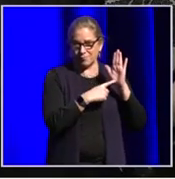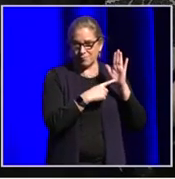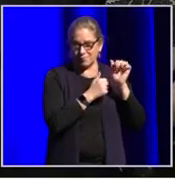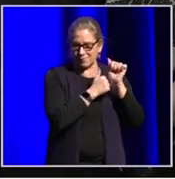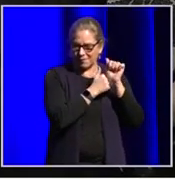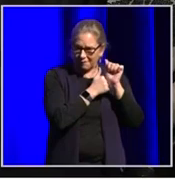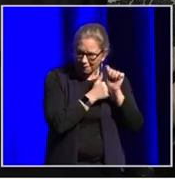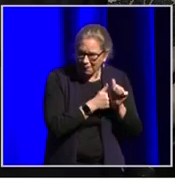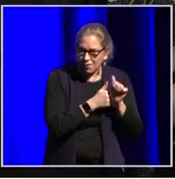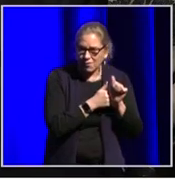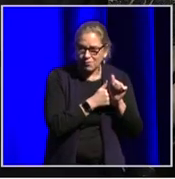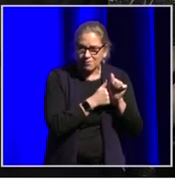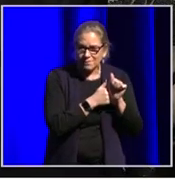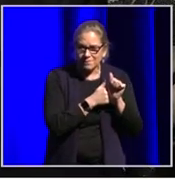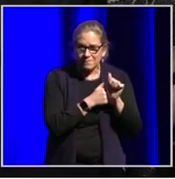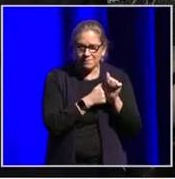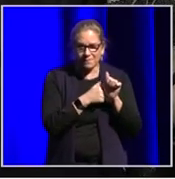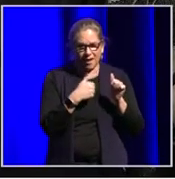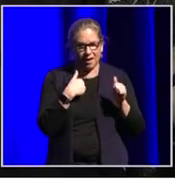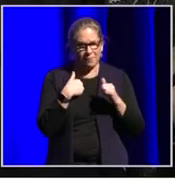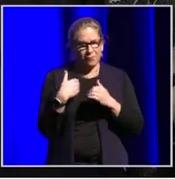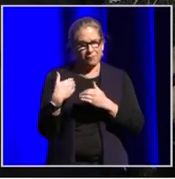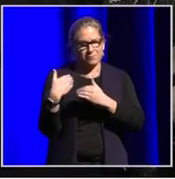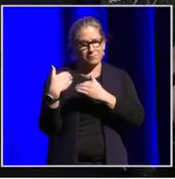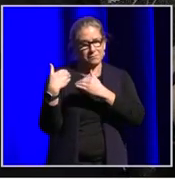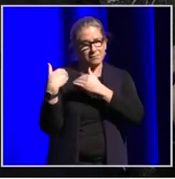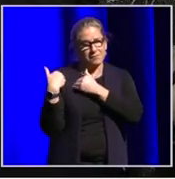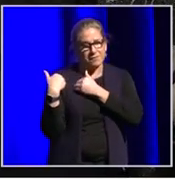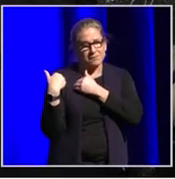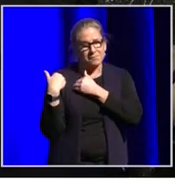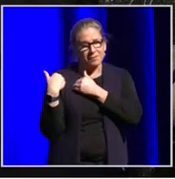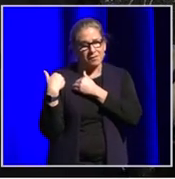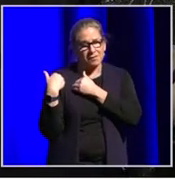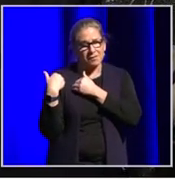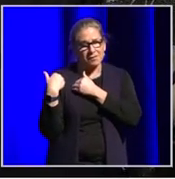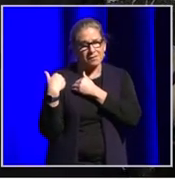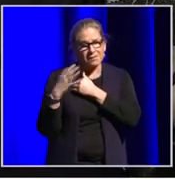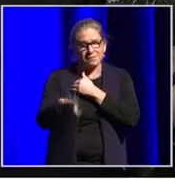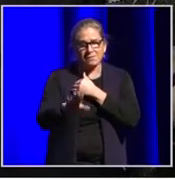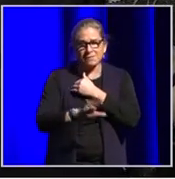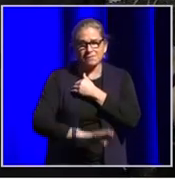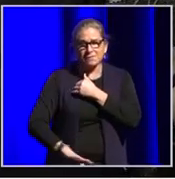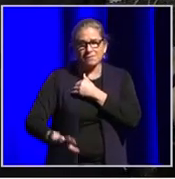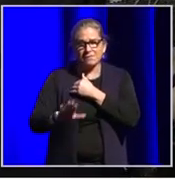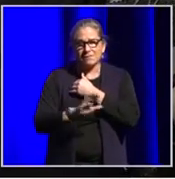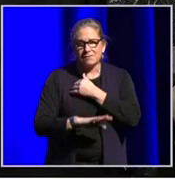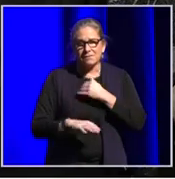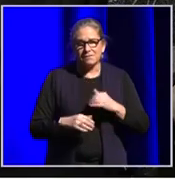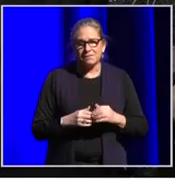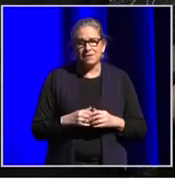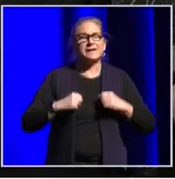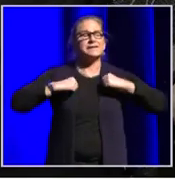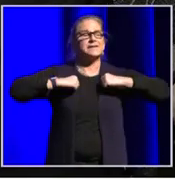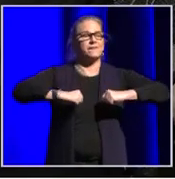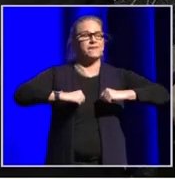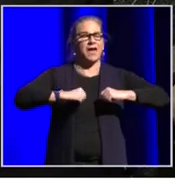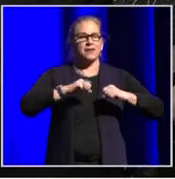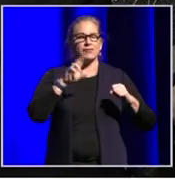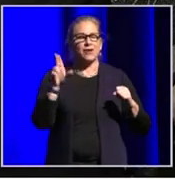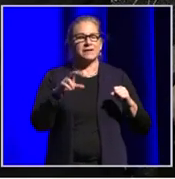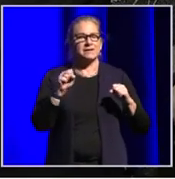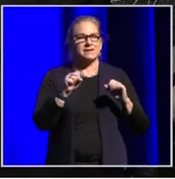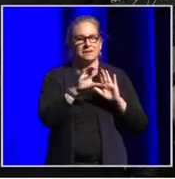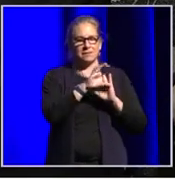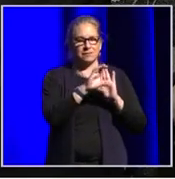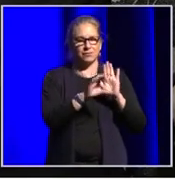will defend the Constitution of the United States of America. And I will defend the Constitution of the